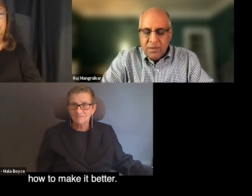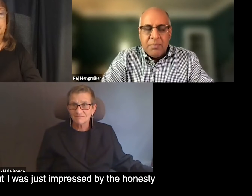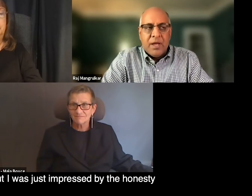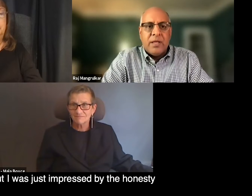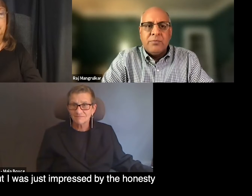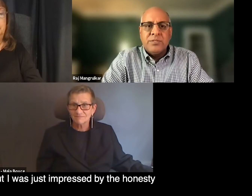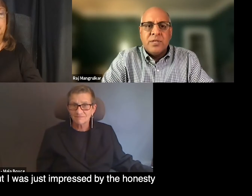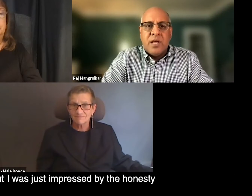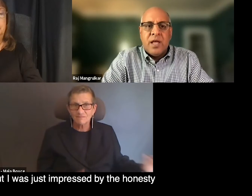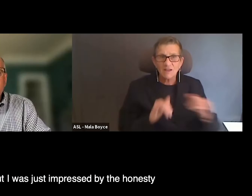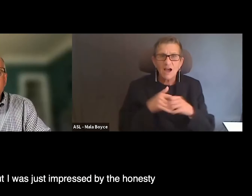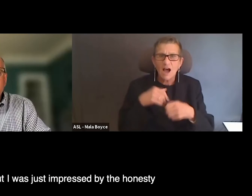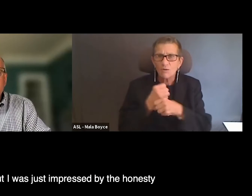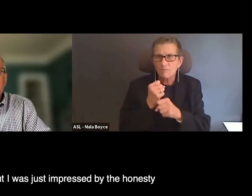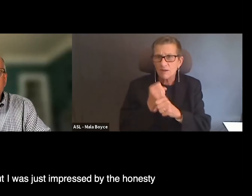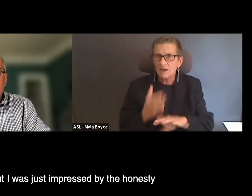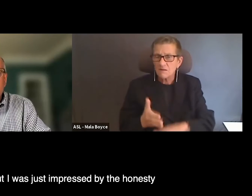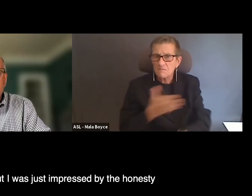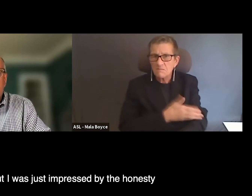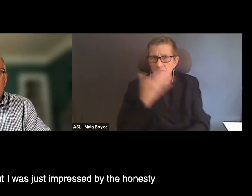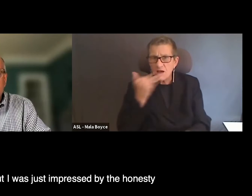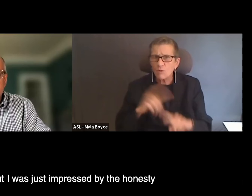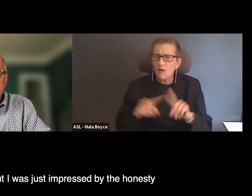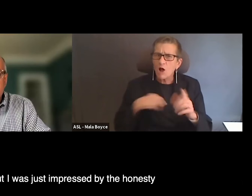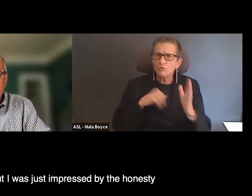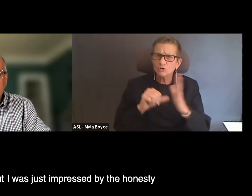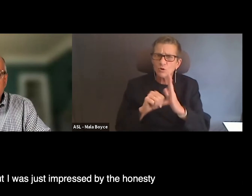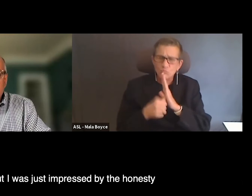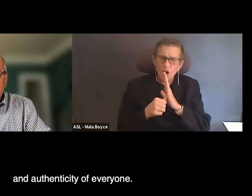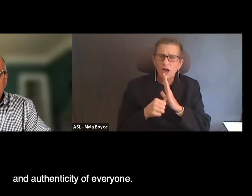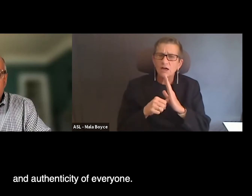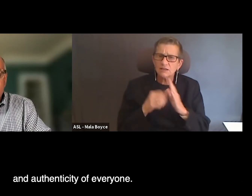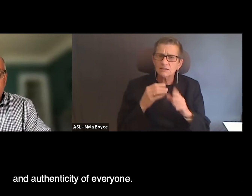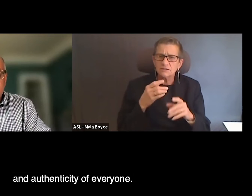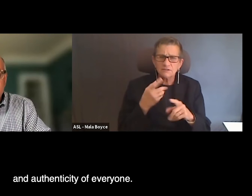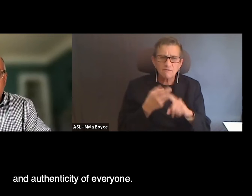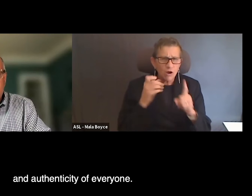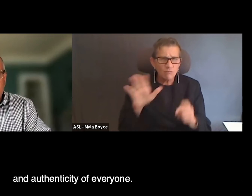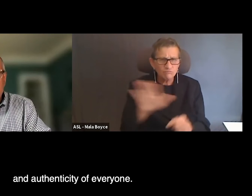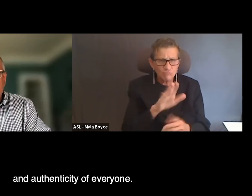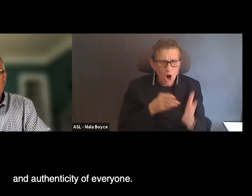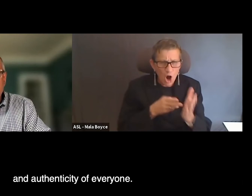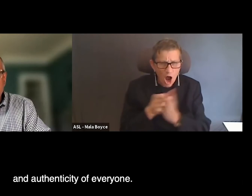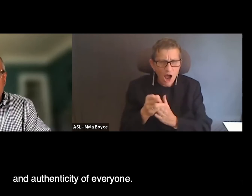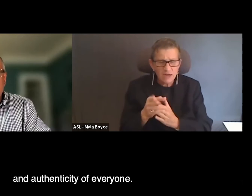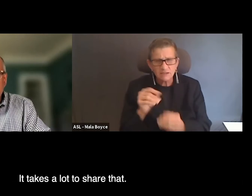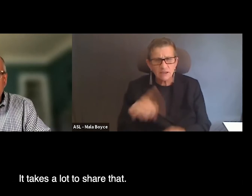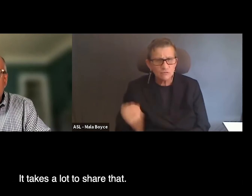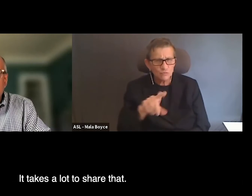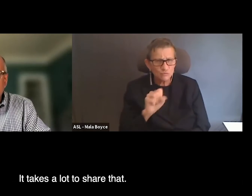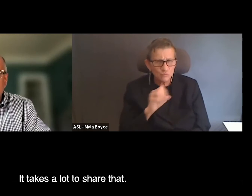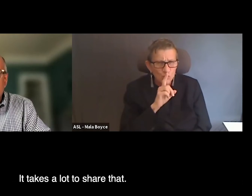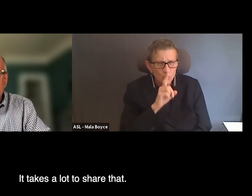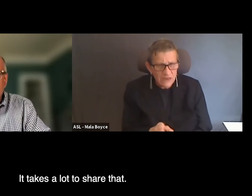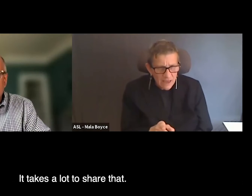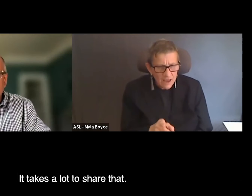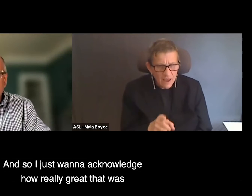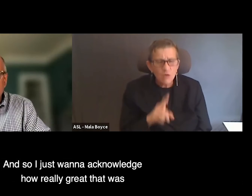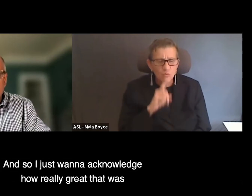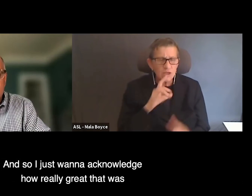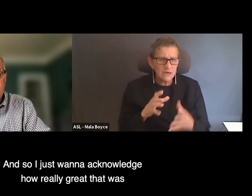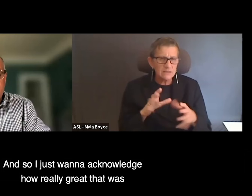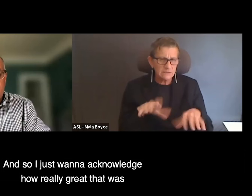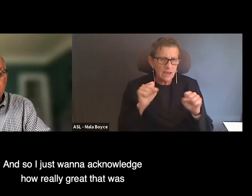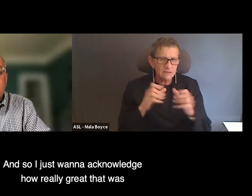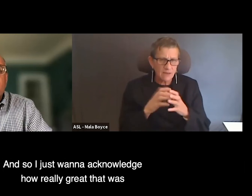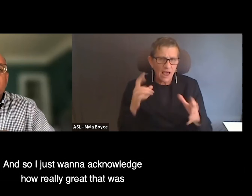better. But it was I was just impressed by the honesty and authenticity of everyone. It takes a lot to share that, and so I